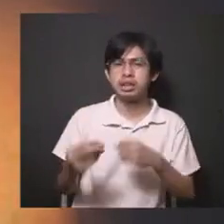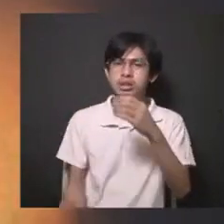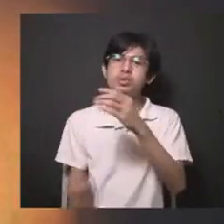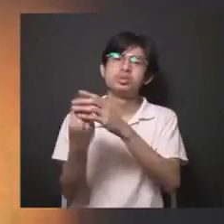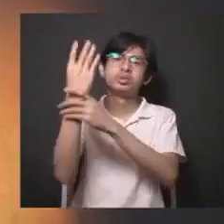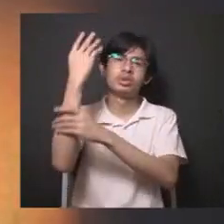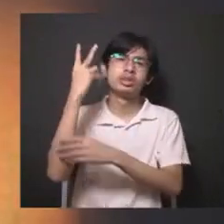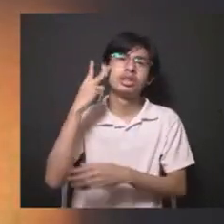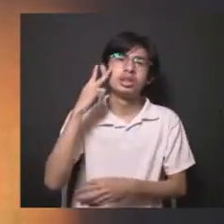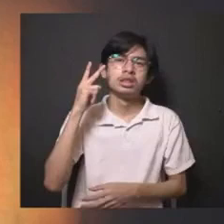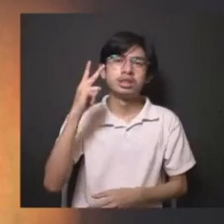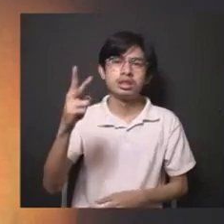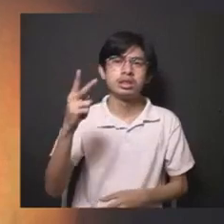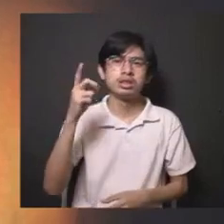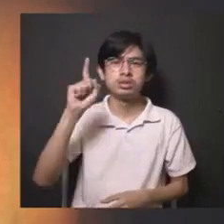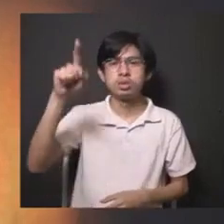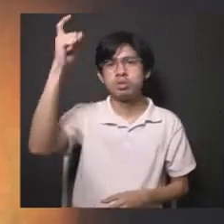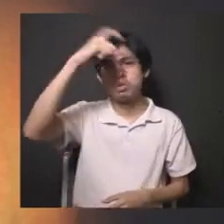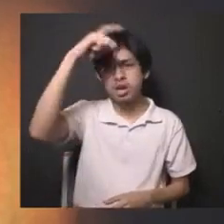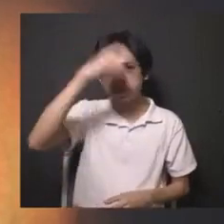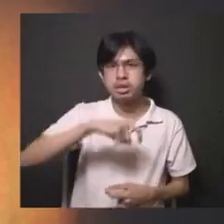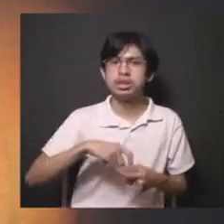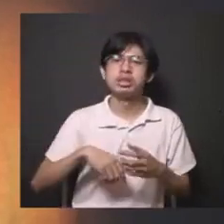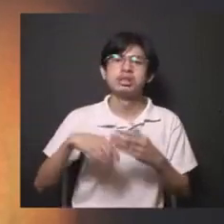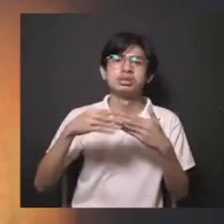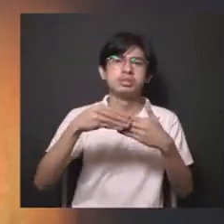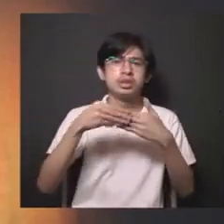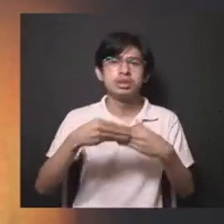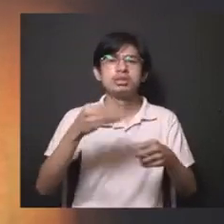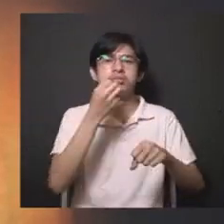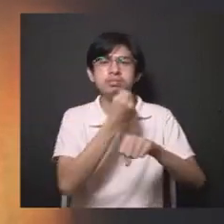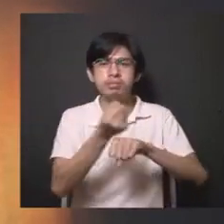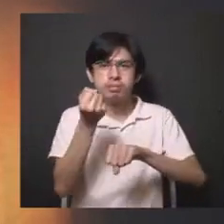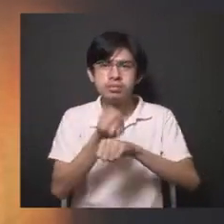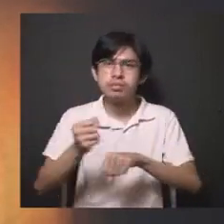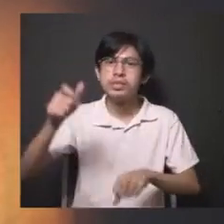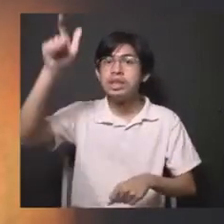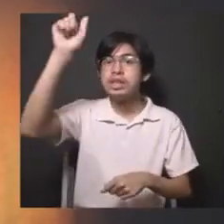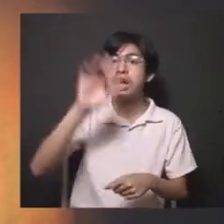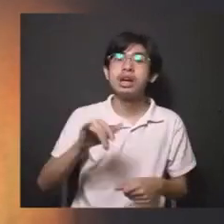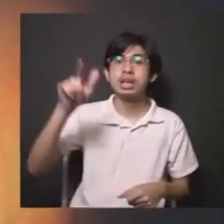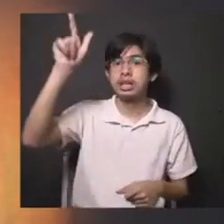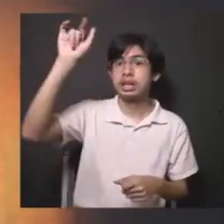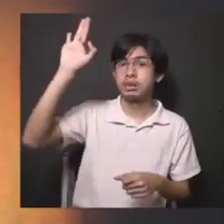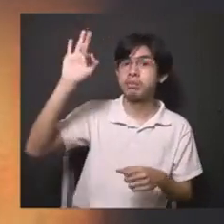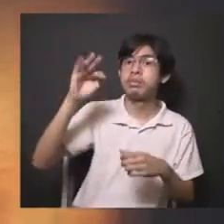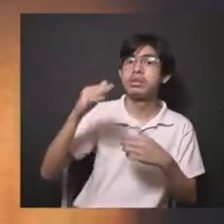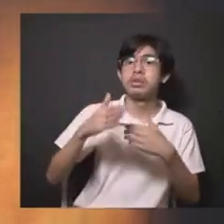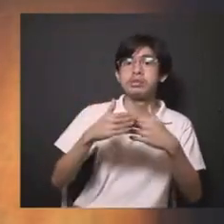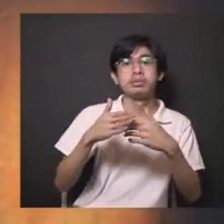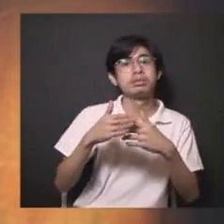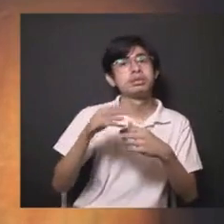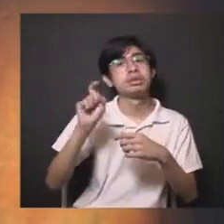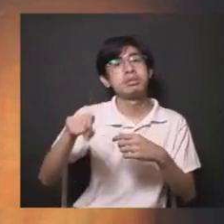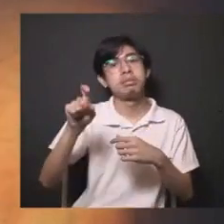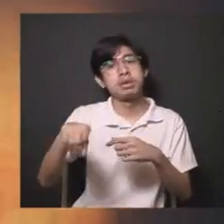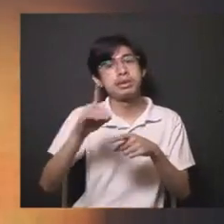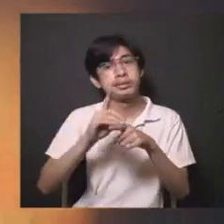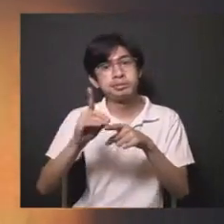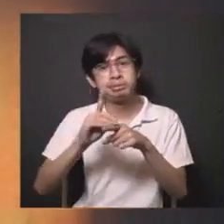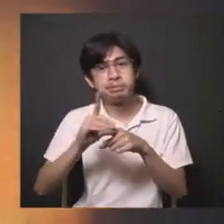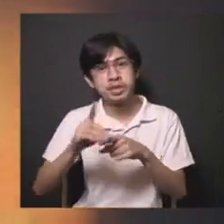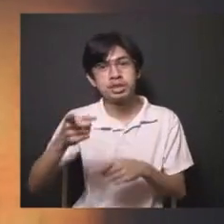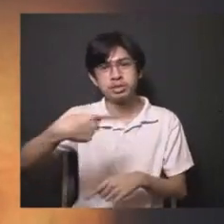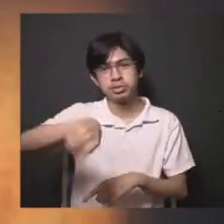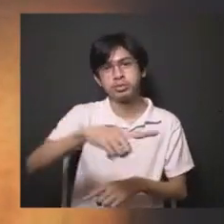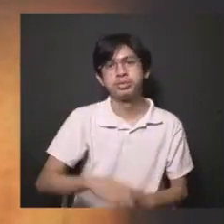for your resilience. It doesn't make God happy, but it's necessary. Yes? So here's what's happening. In the evening, in verse